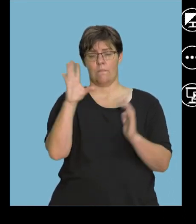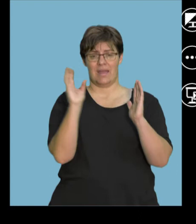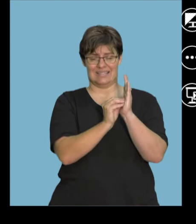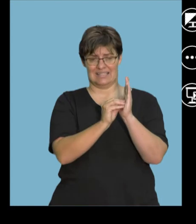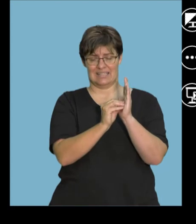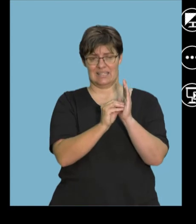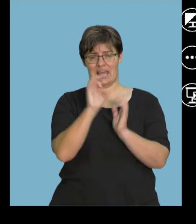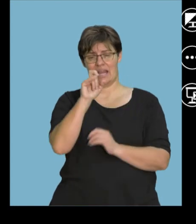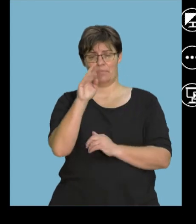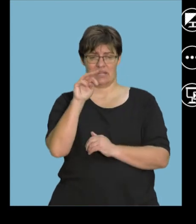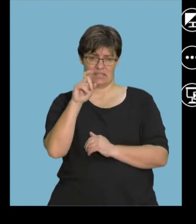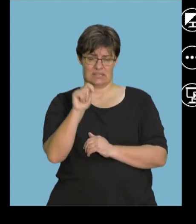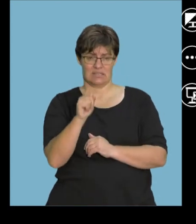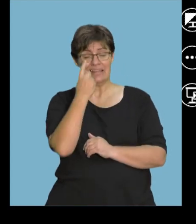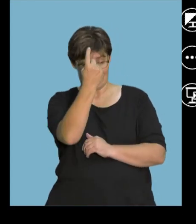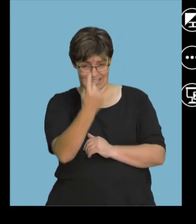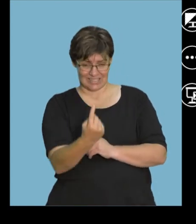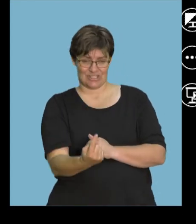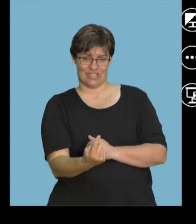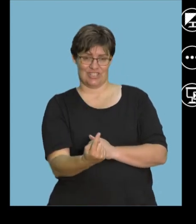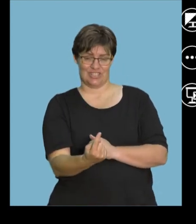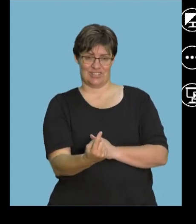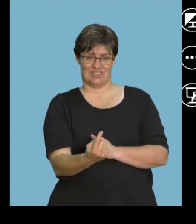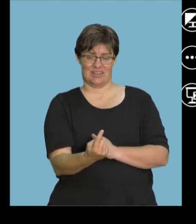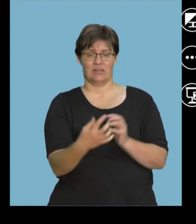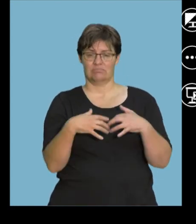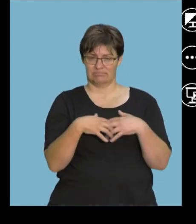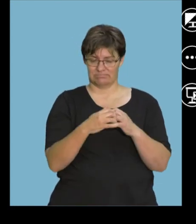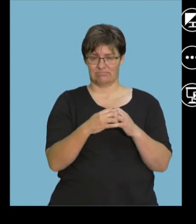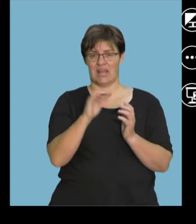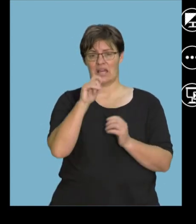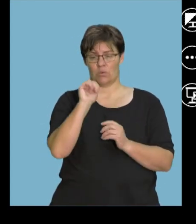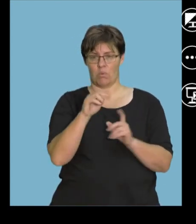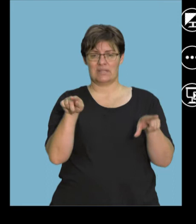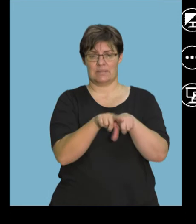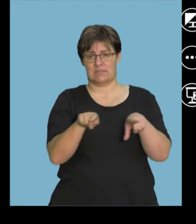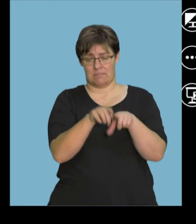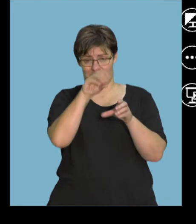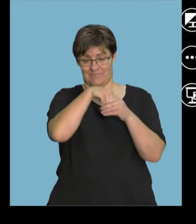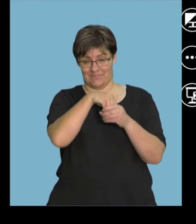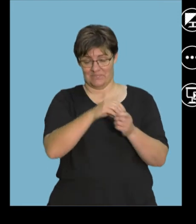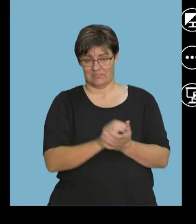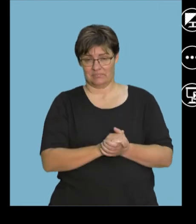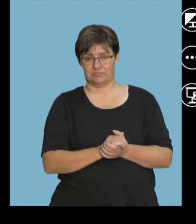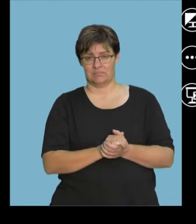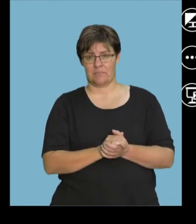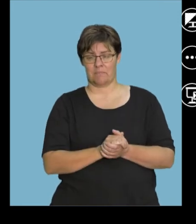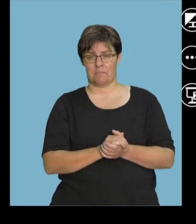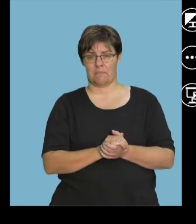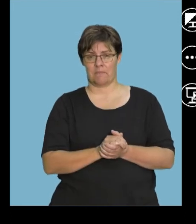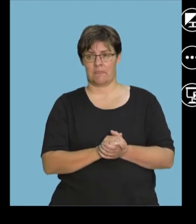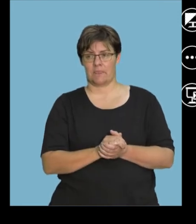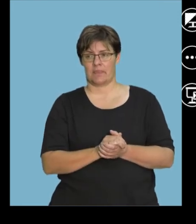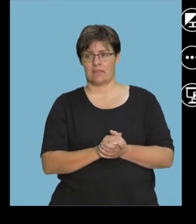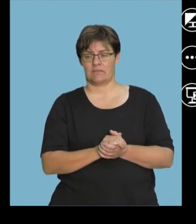ferromagnetic elements. Yes, they are elements because each one of them is made up of atoms of the same kind, okay?